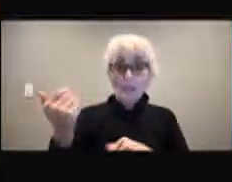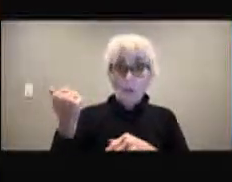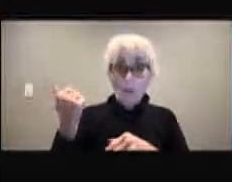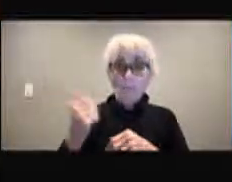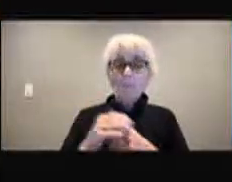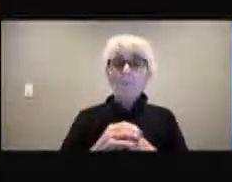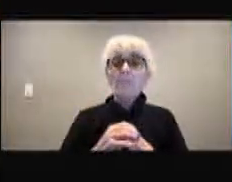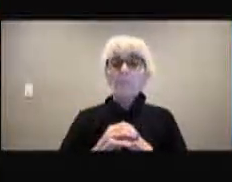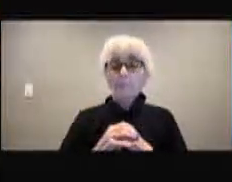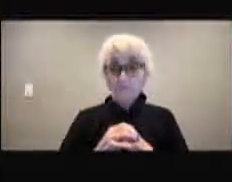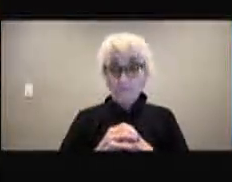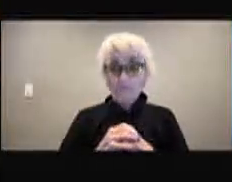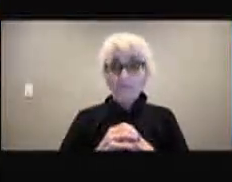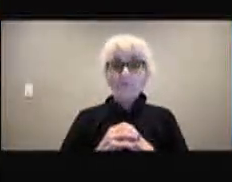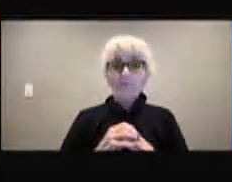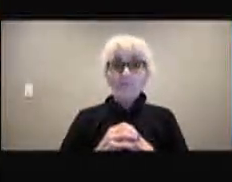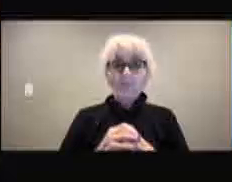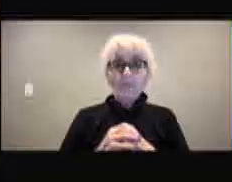So just